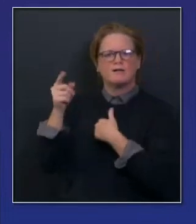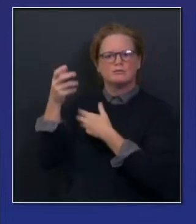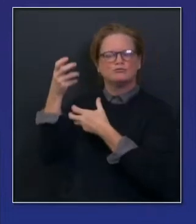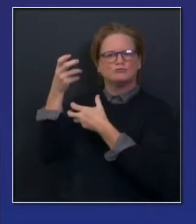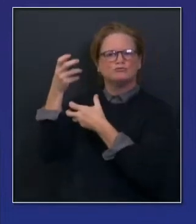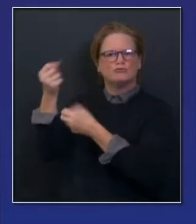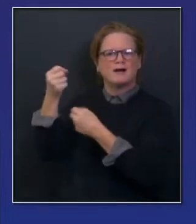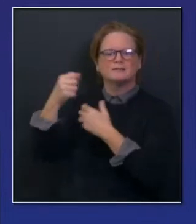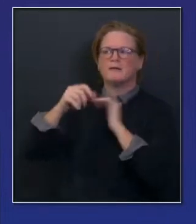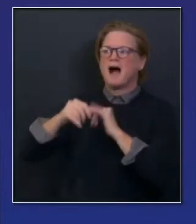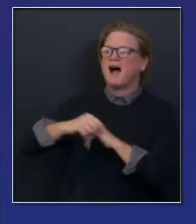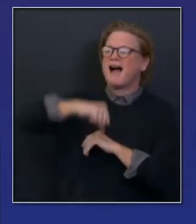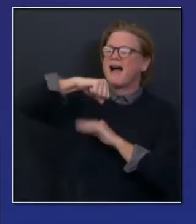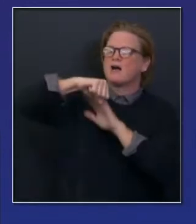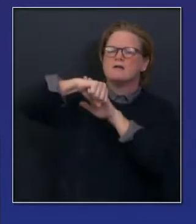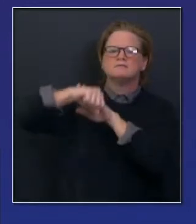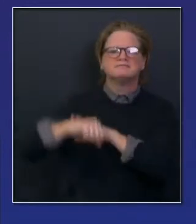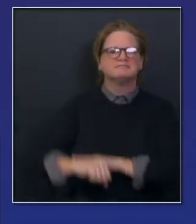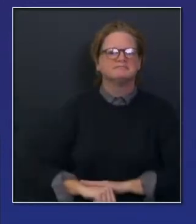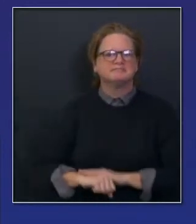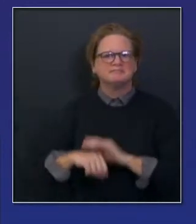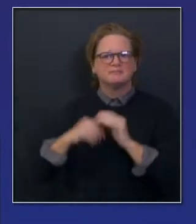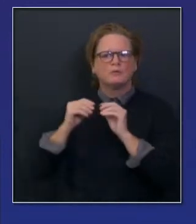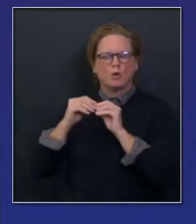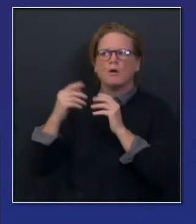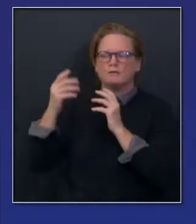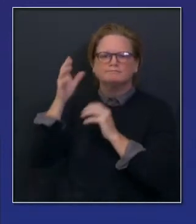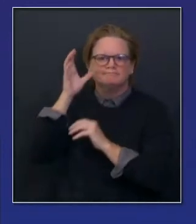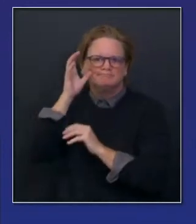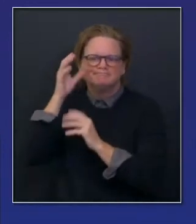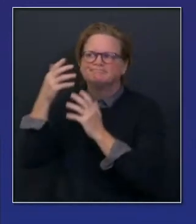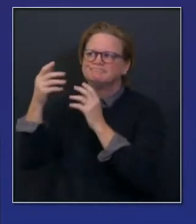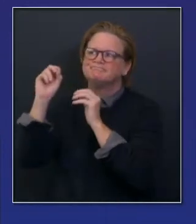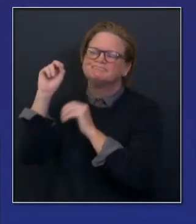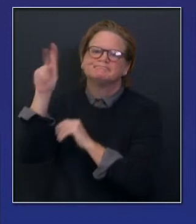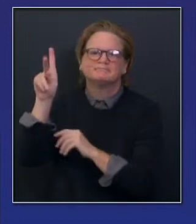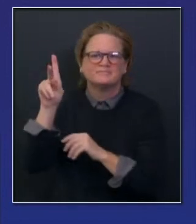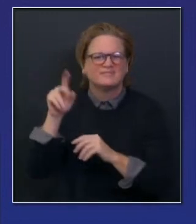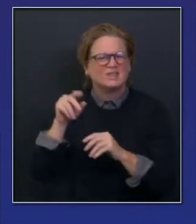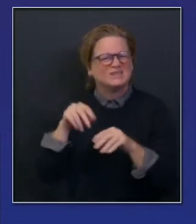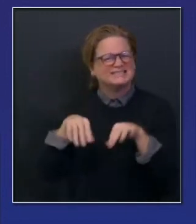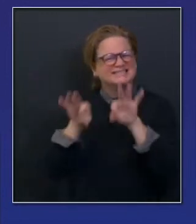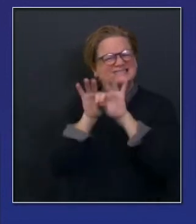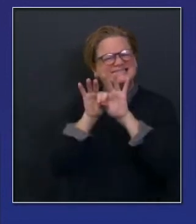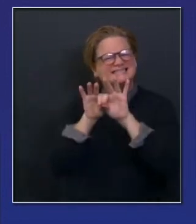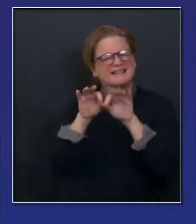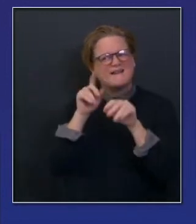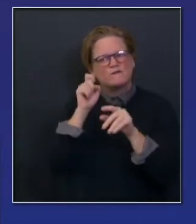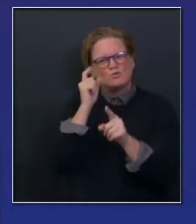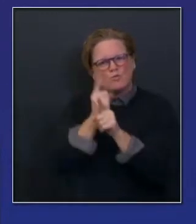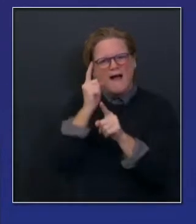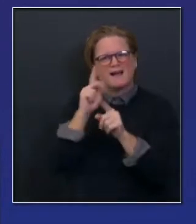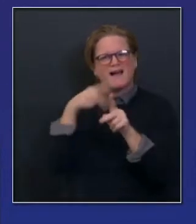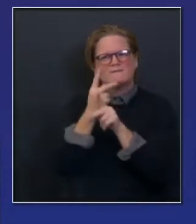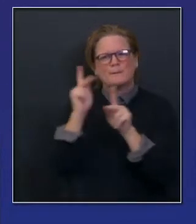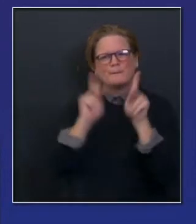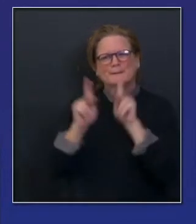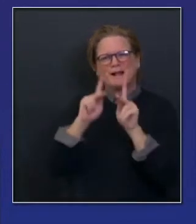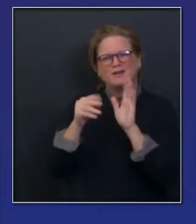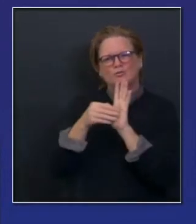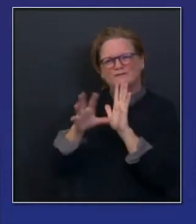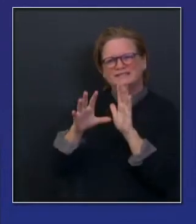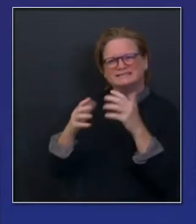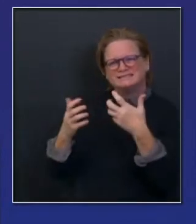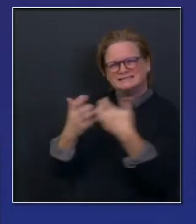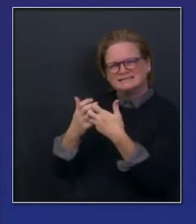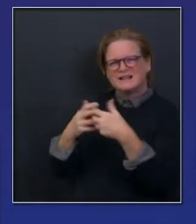trust and addressing those lived experiences. And so that's fundamentally how we're approaching it. We're putting real resources in.